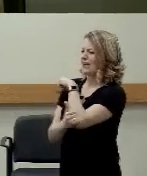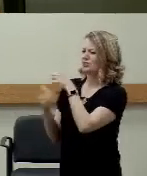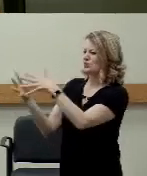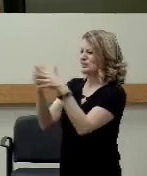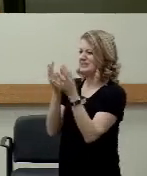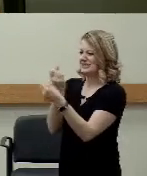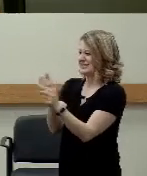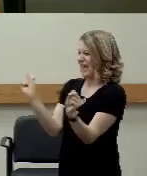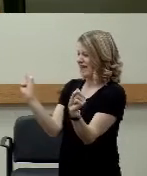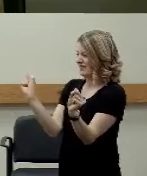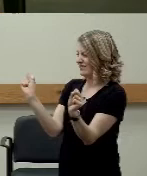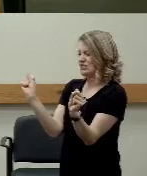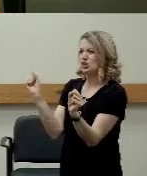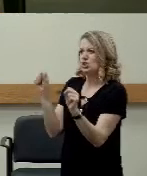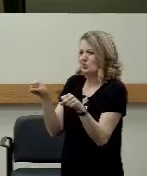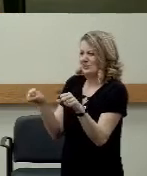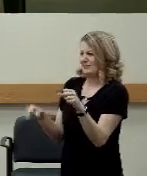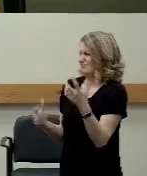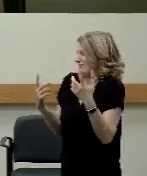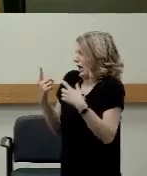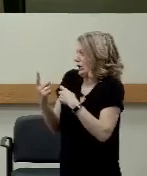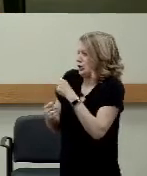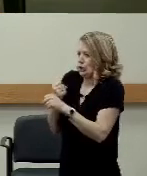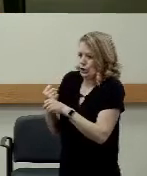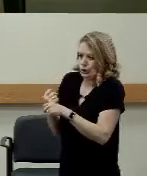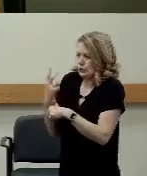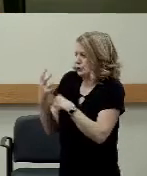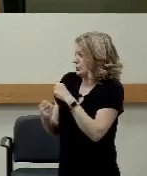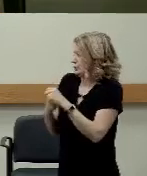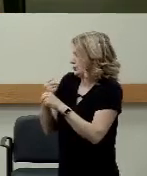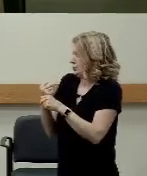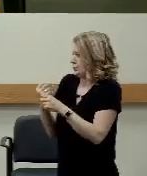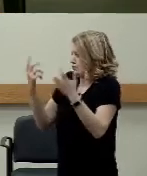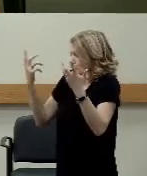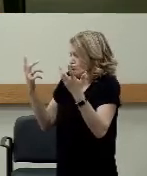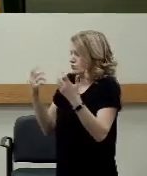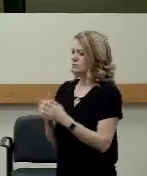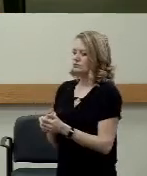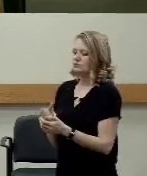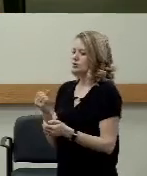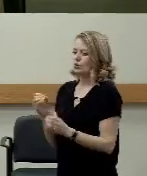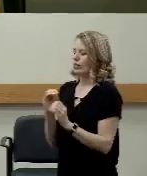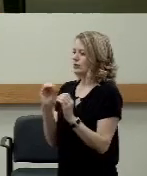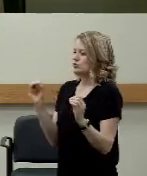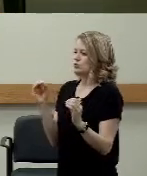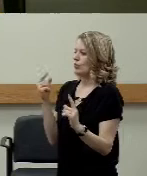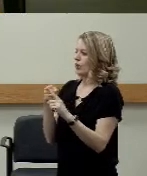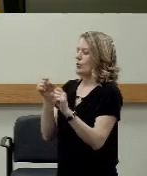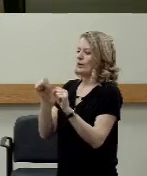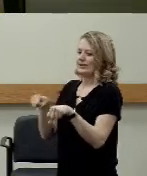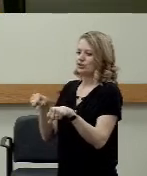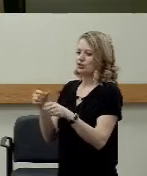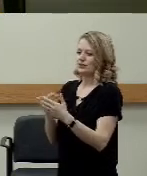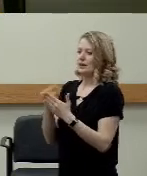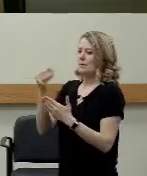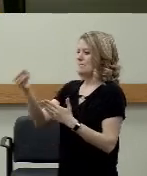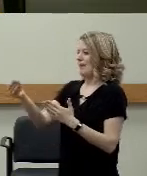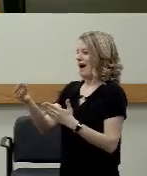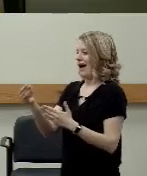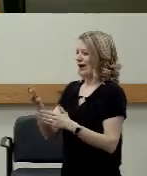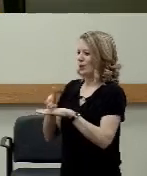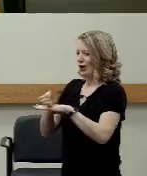them, which could be a year, could be longer, and we may as well buy plywood and board up a lot of these